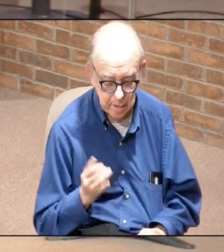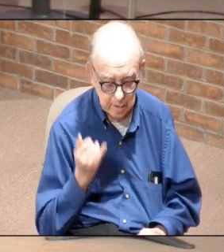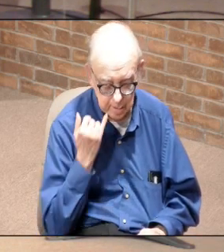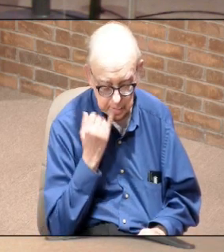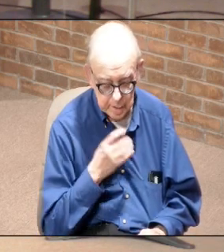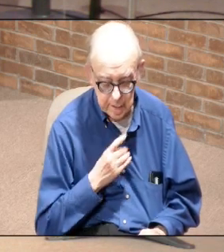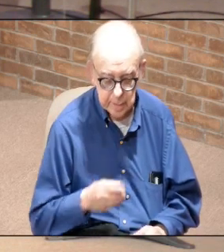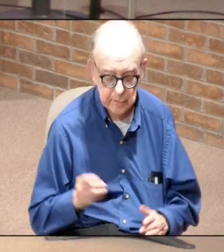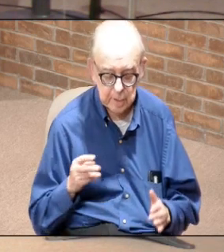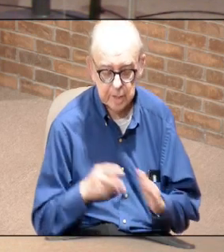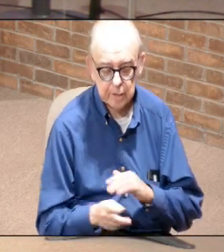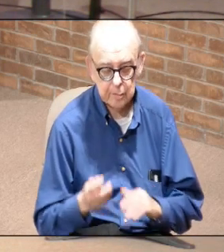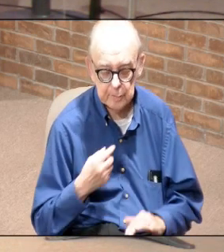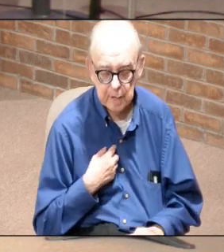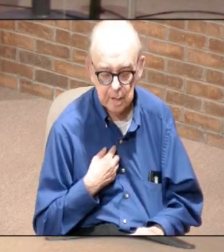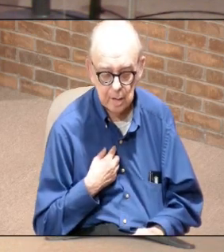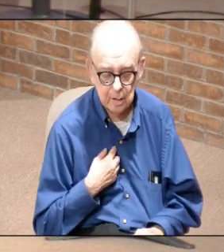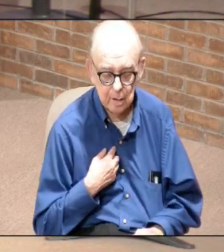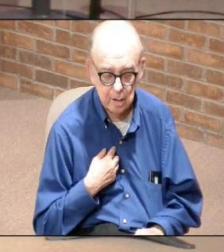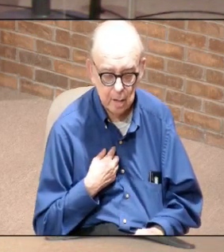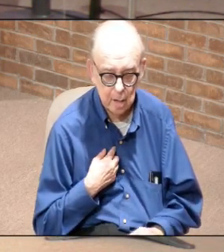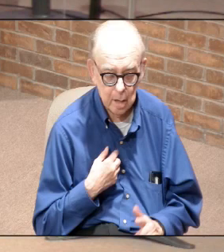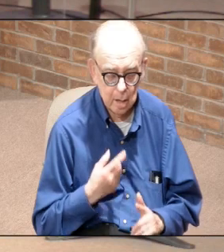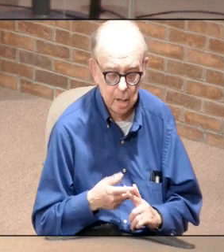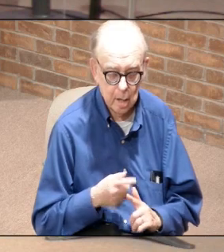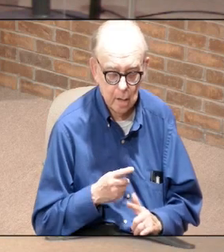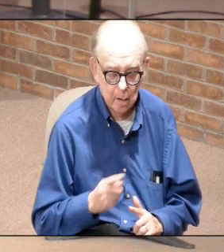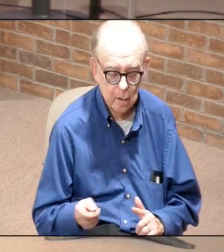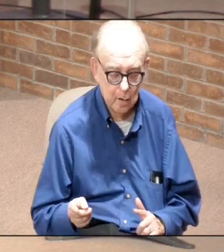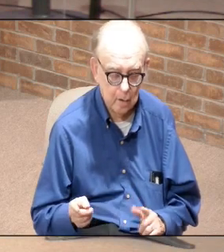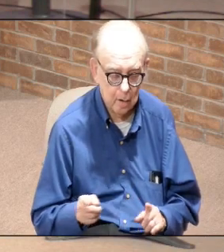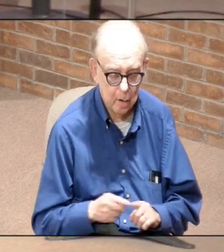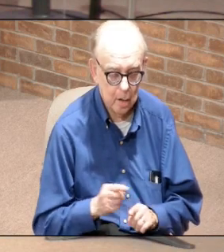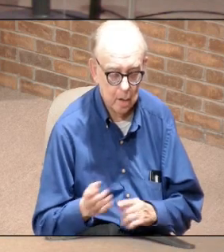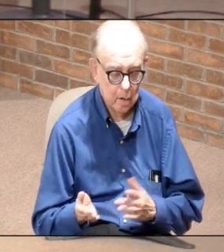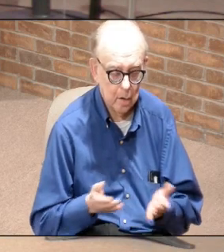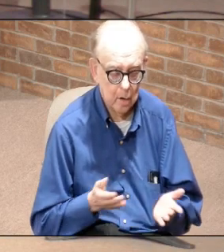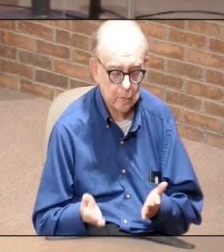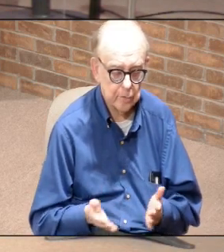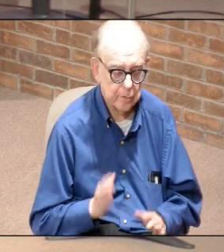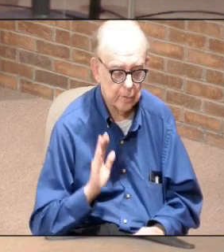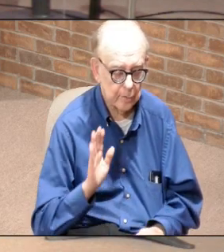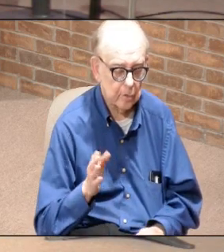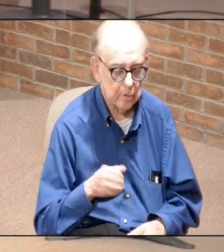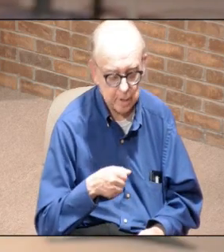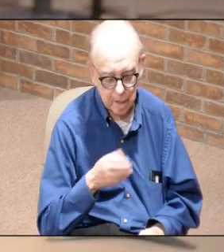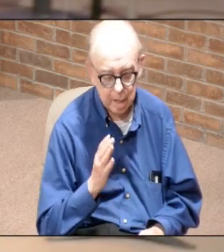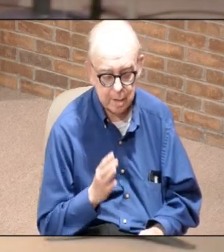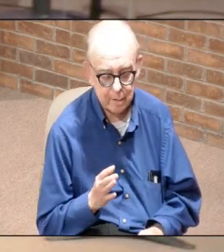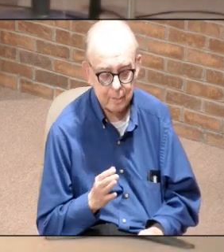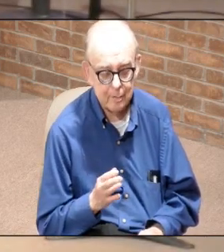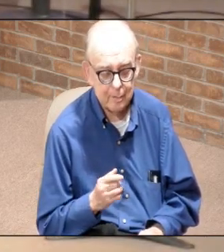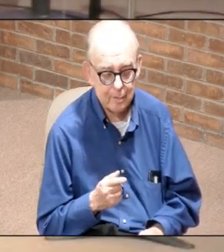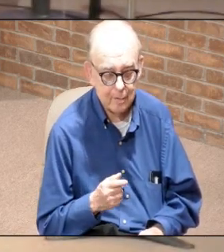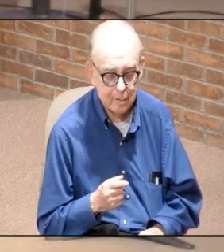he kills me, then they will all serve your God.